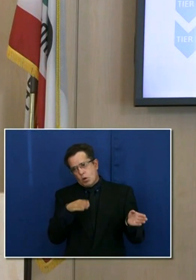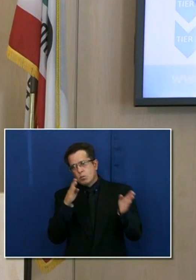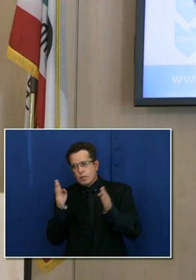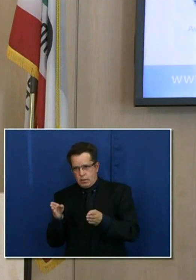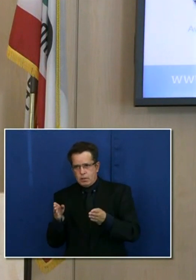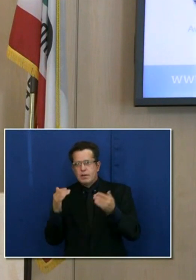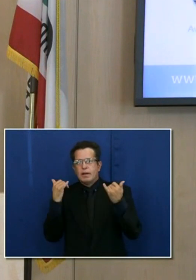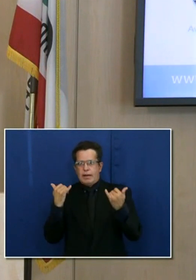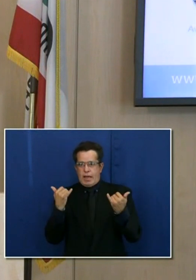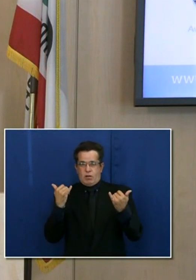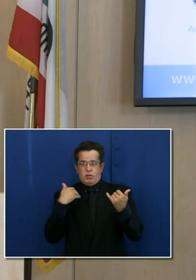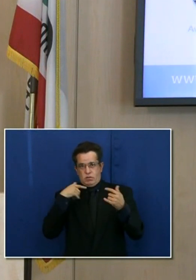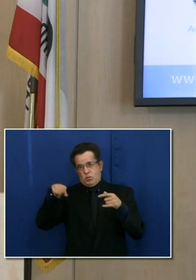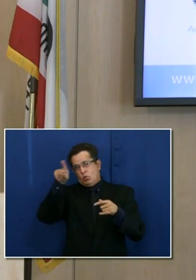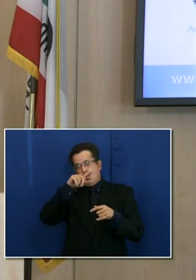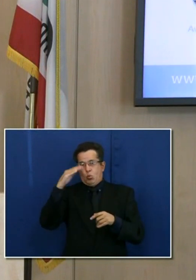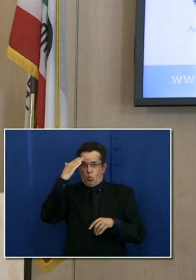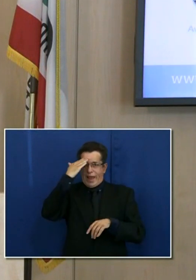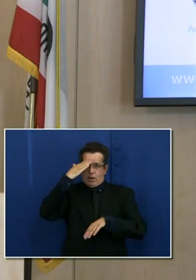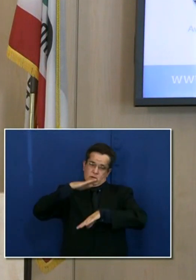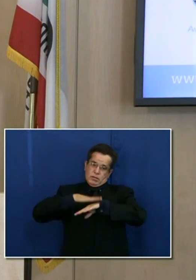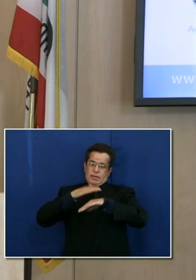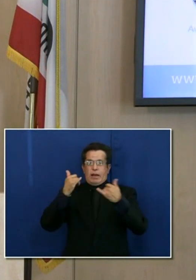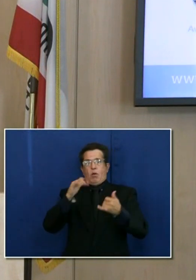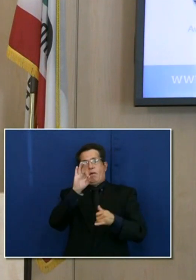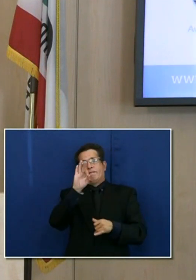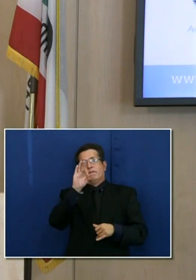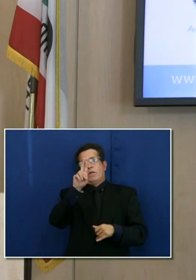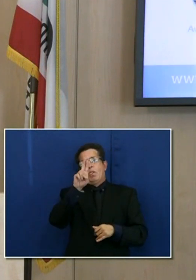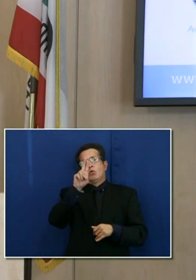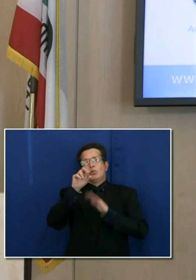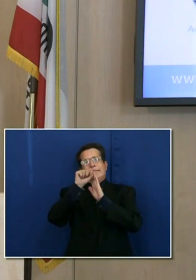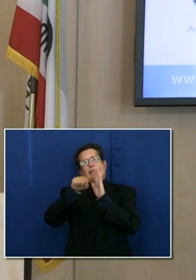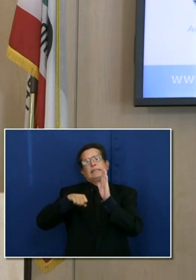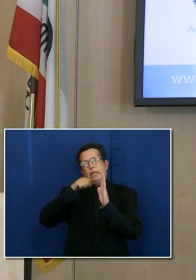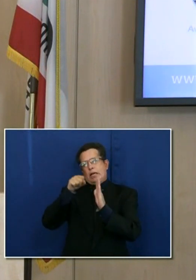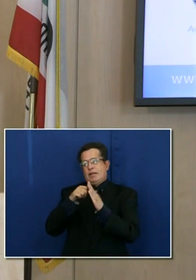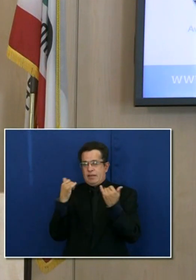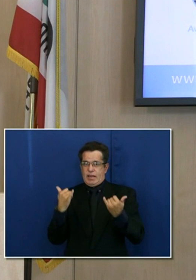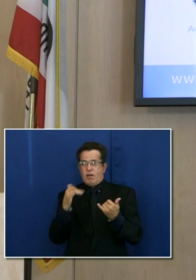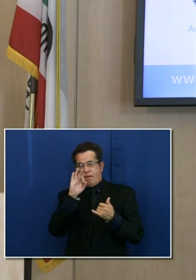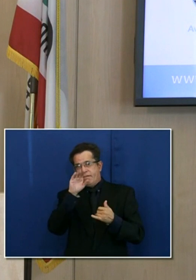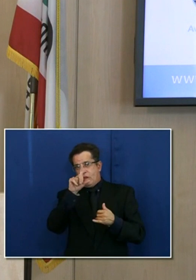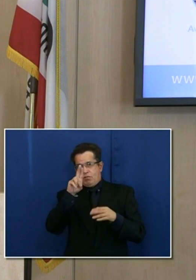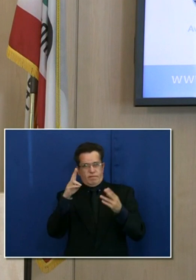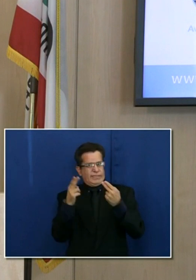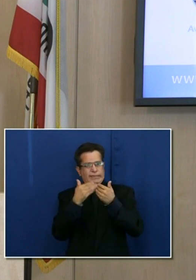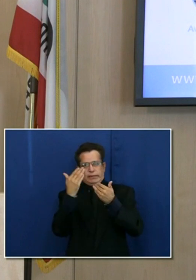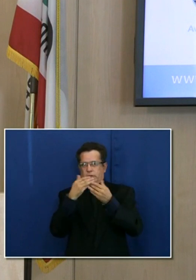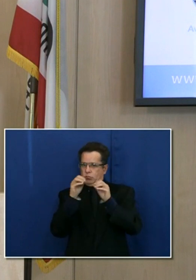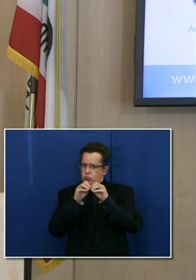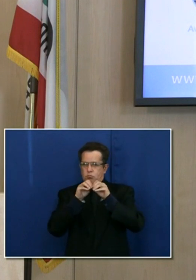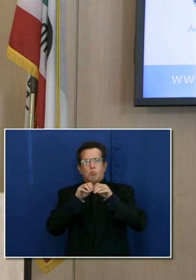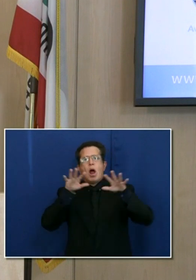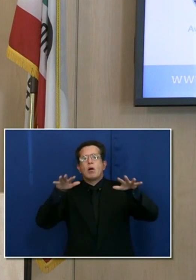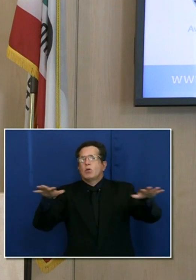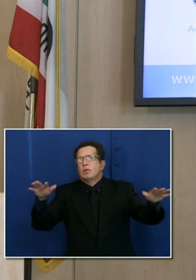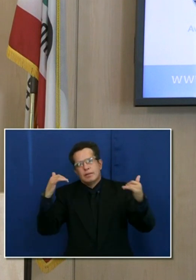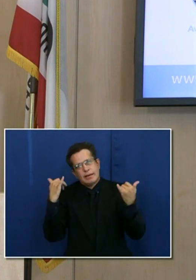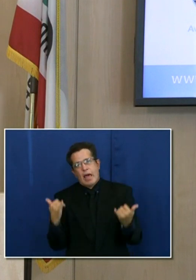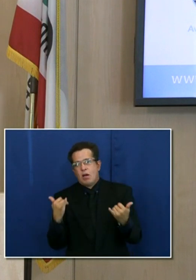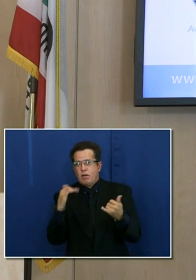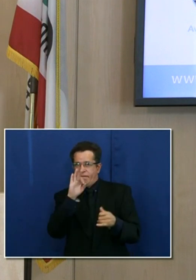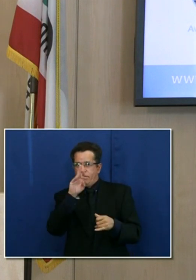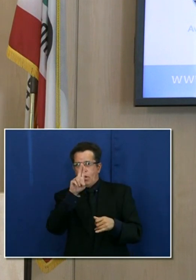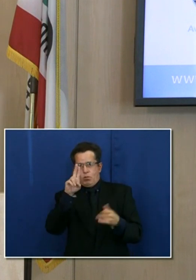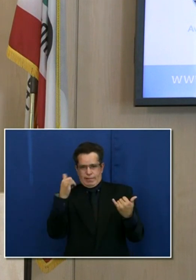we are coming up on flu season, and influenza is highly contagious and can spread quickly in our community.